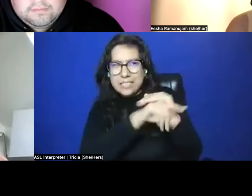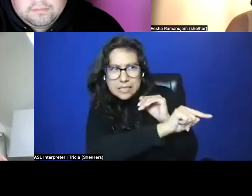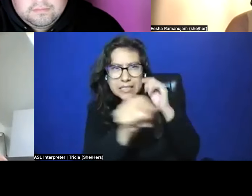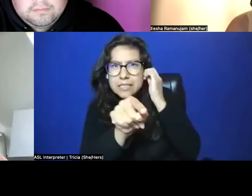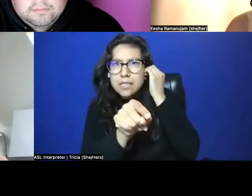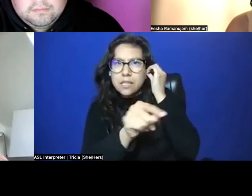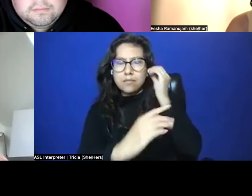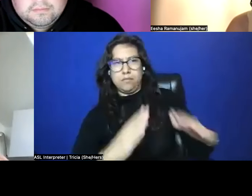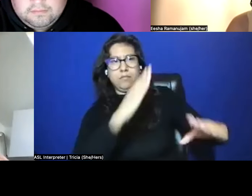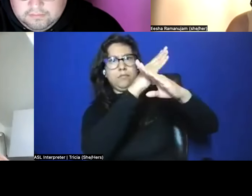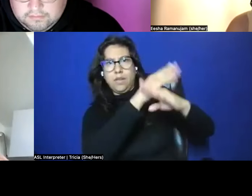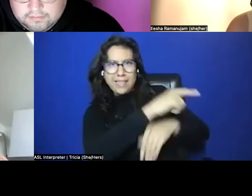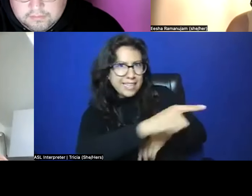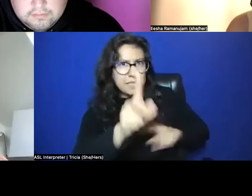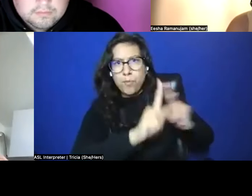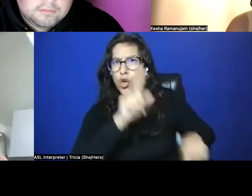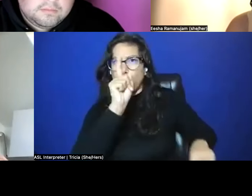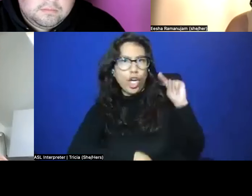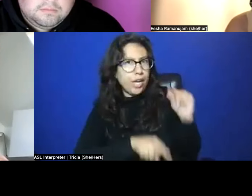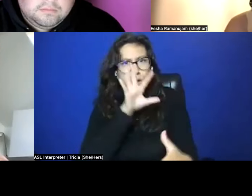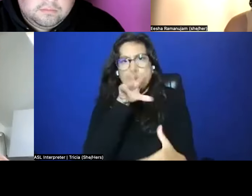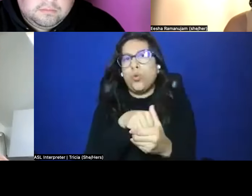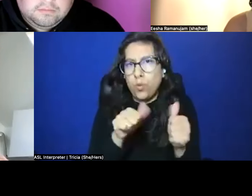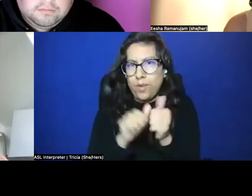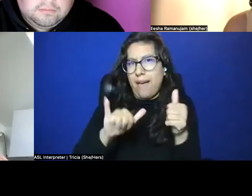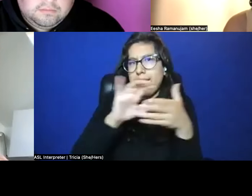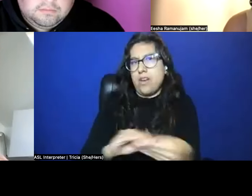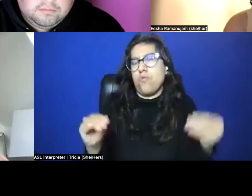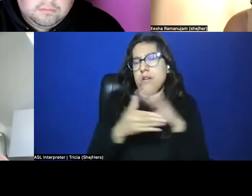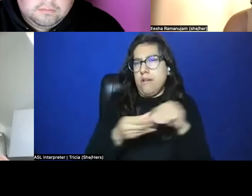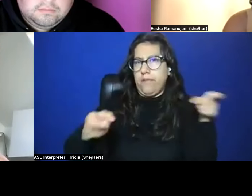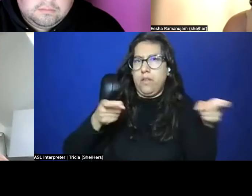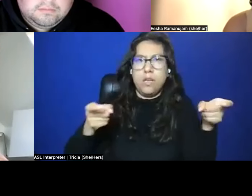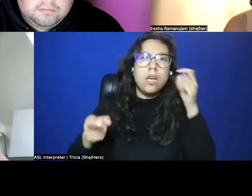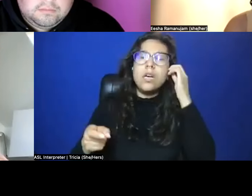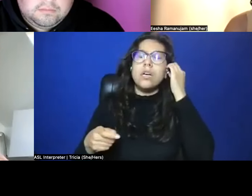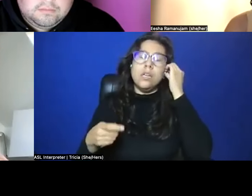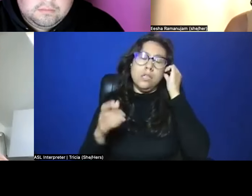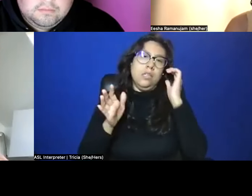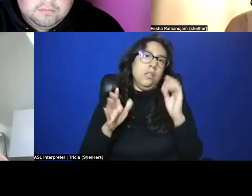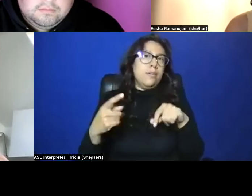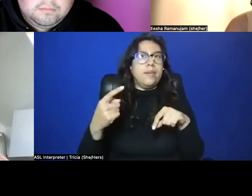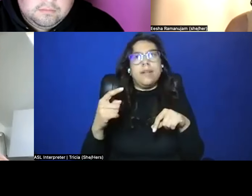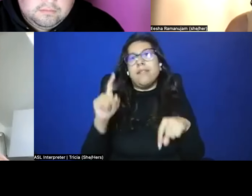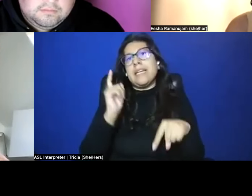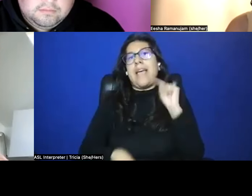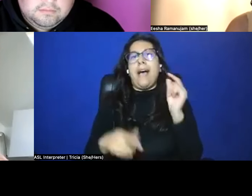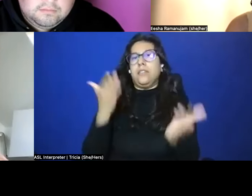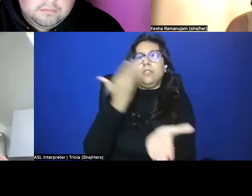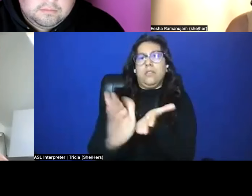weren't actually able to contribute to the narrative. So we can't just sort of write off